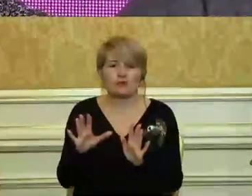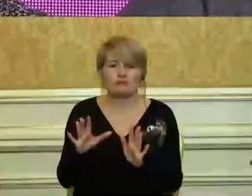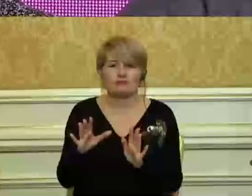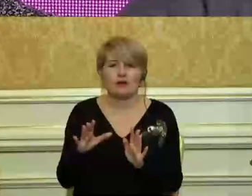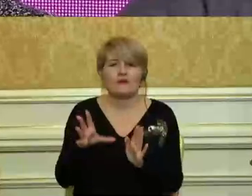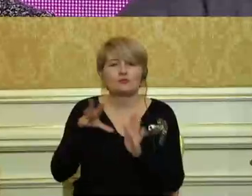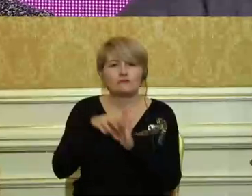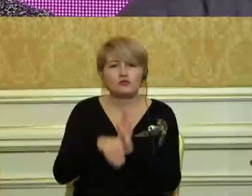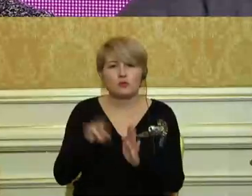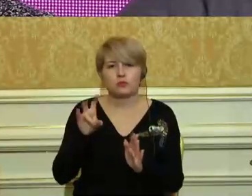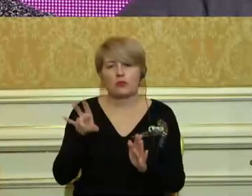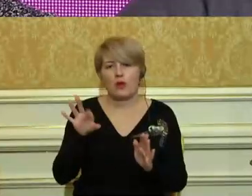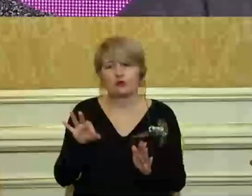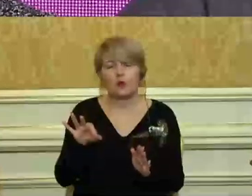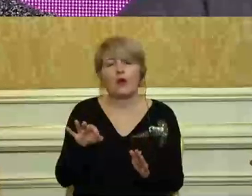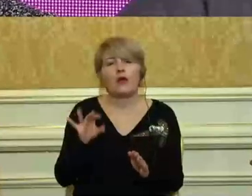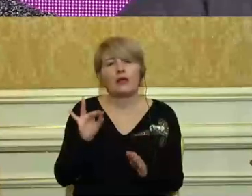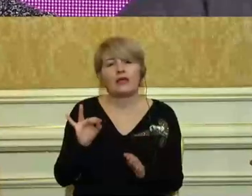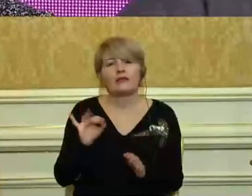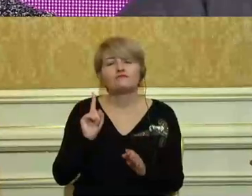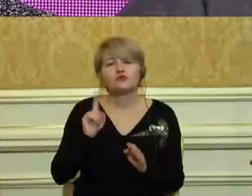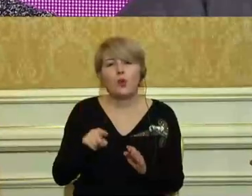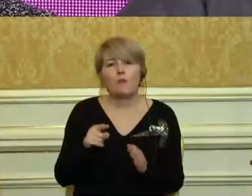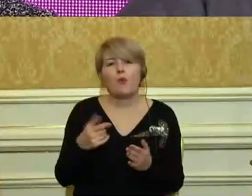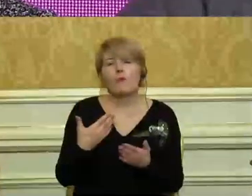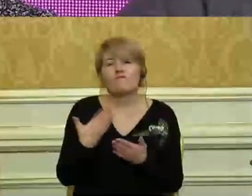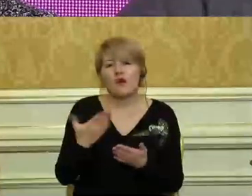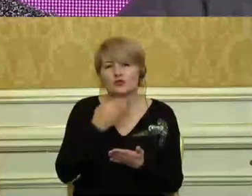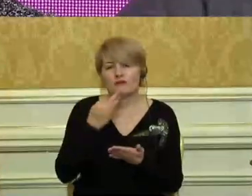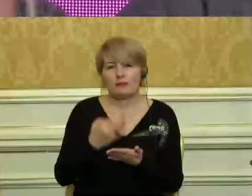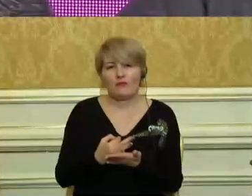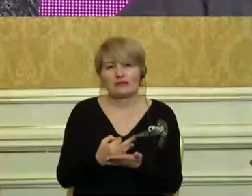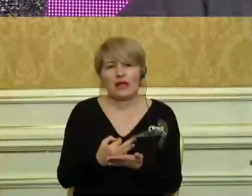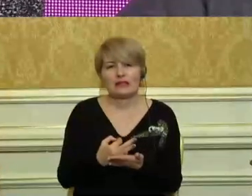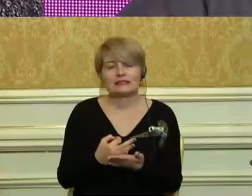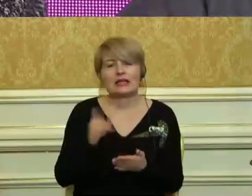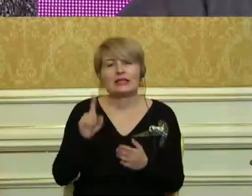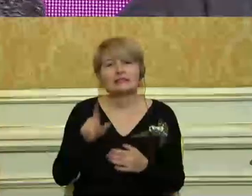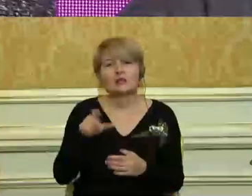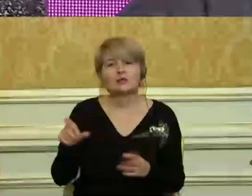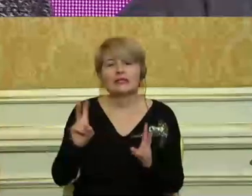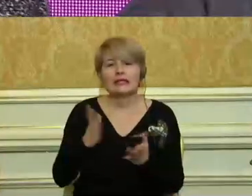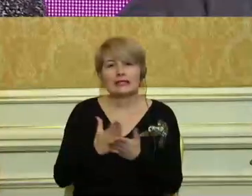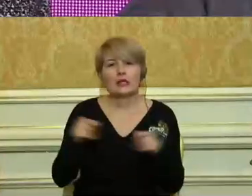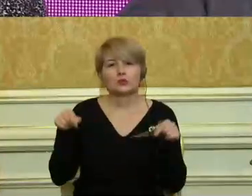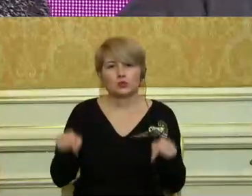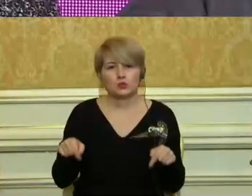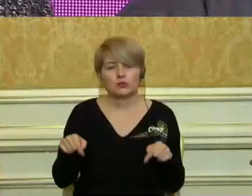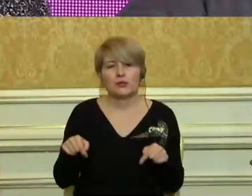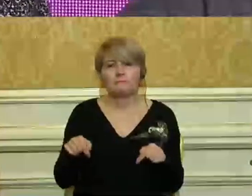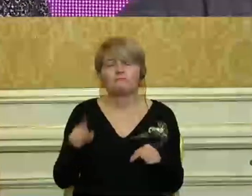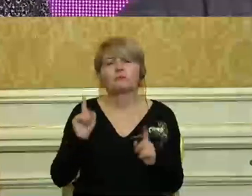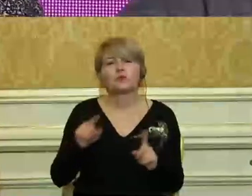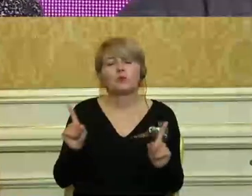you are about. You, people, you are here. And growing up in occupied